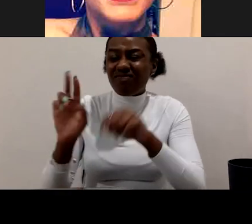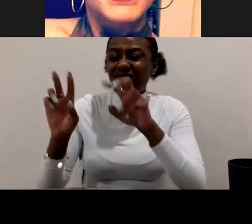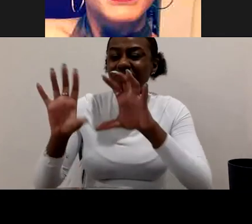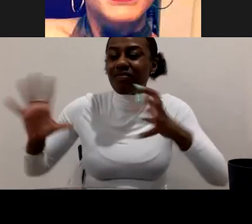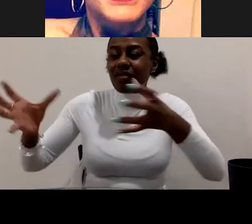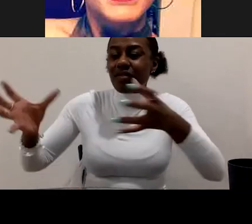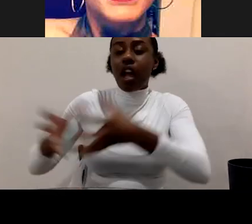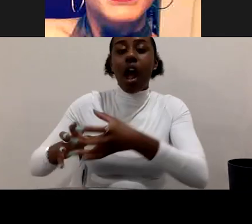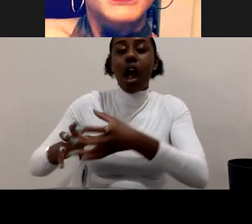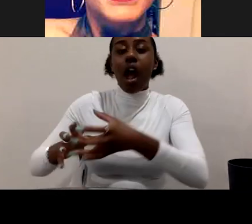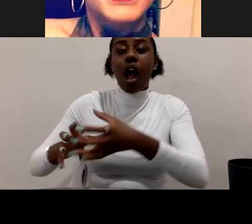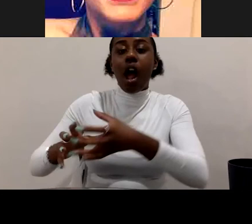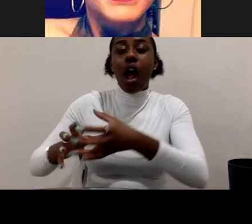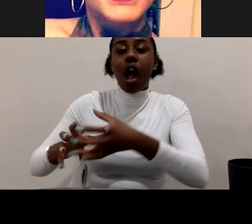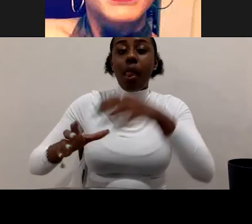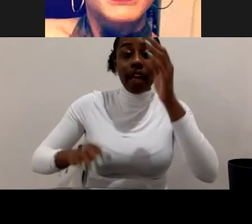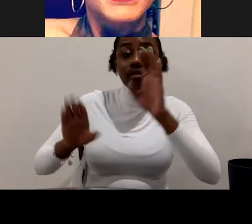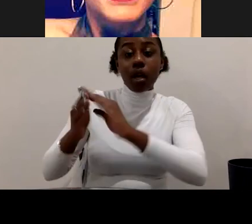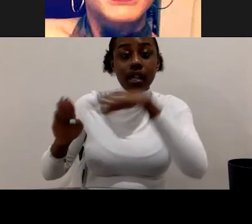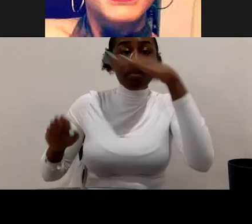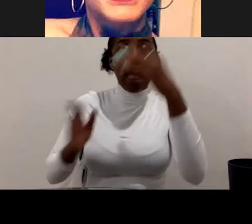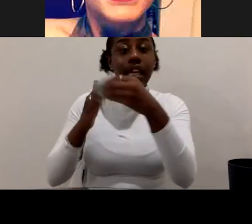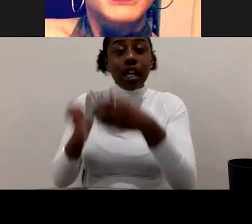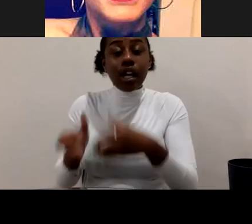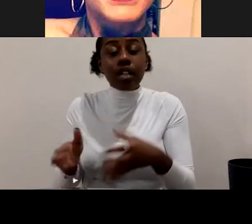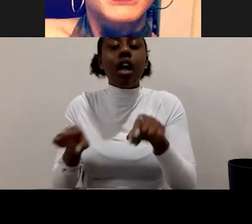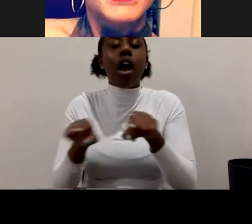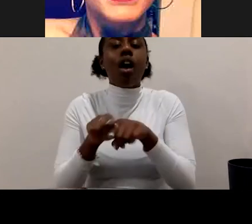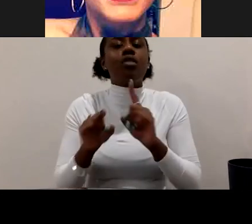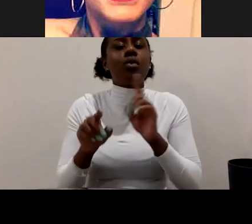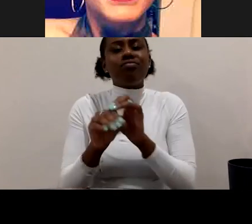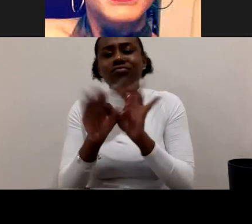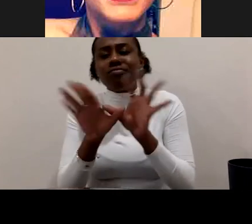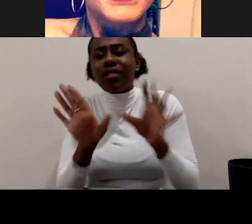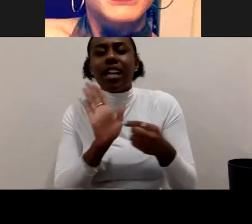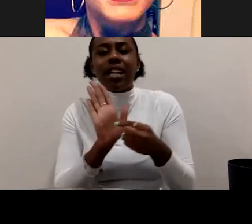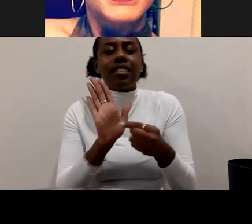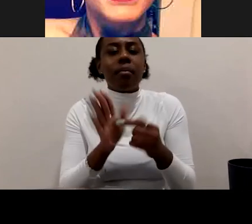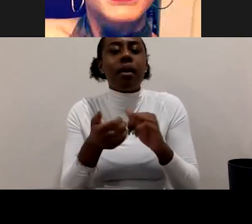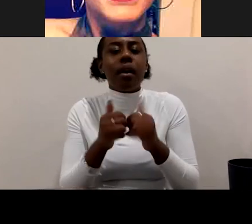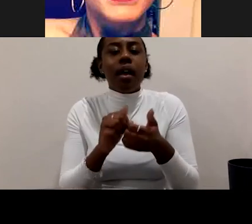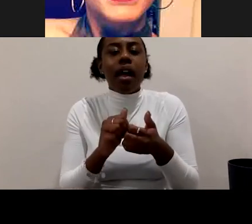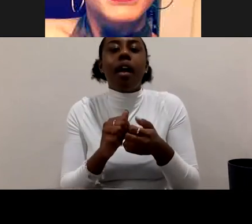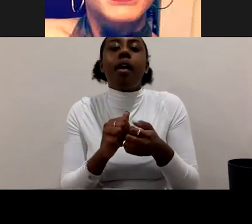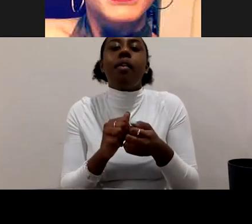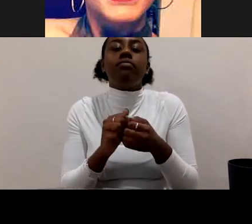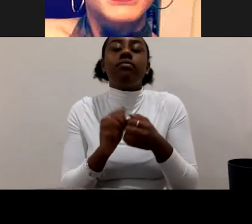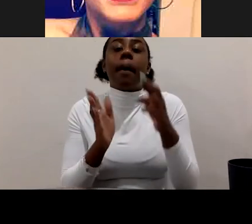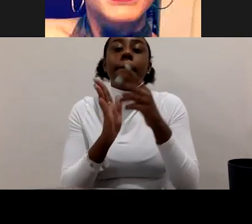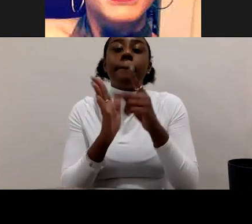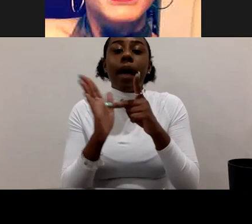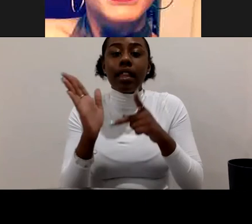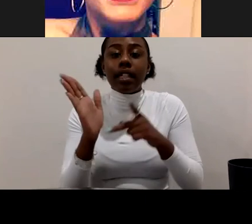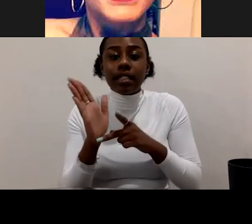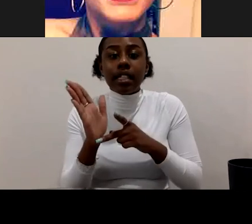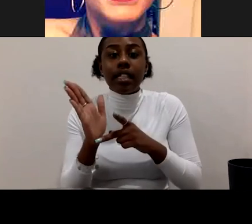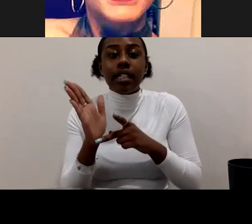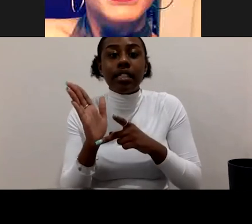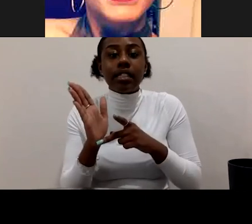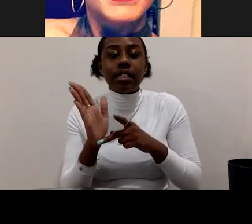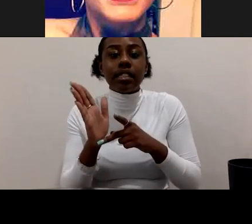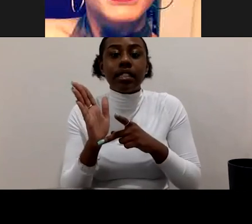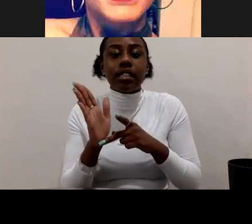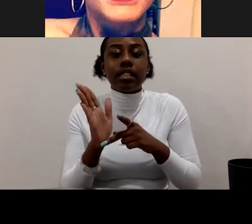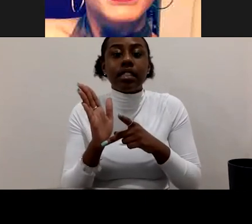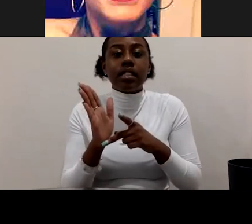think it was also like a really clear example which policies are used to like further